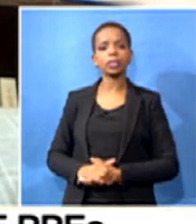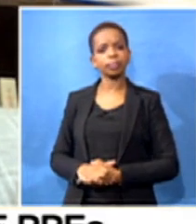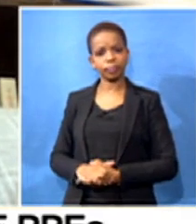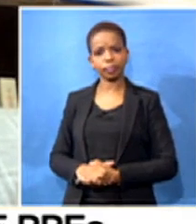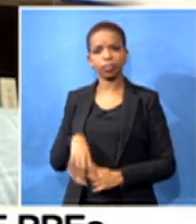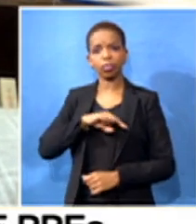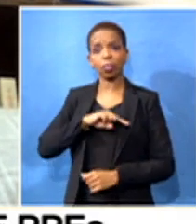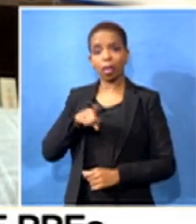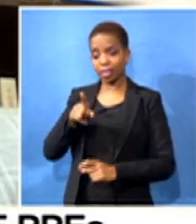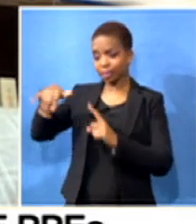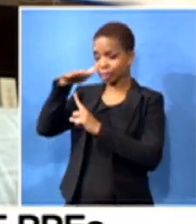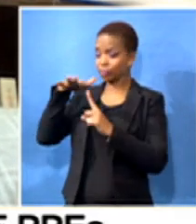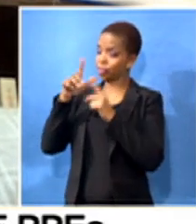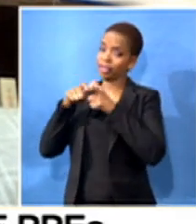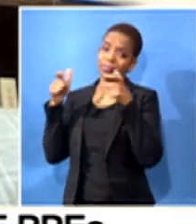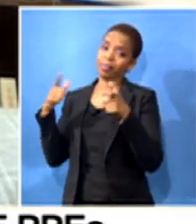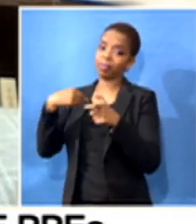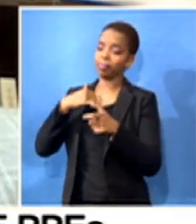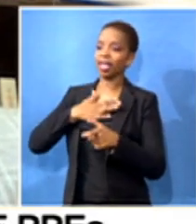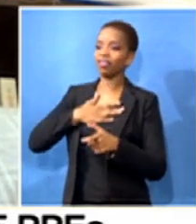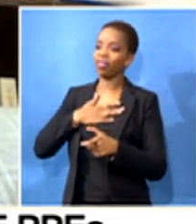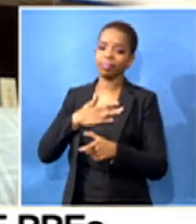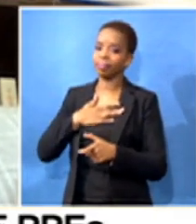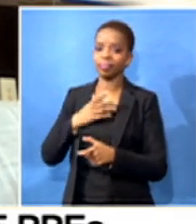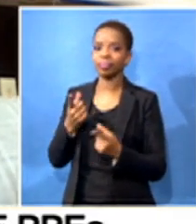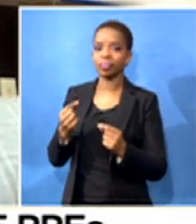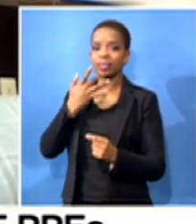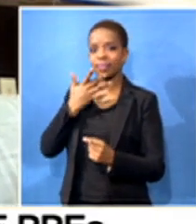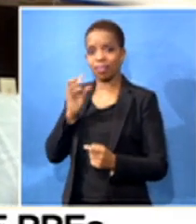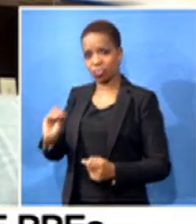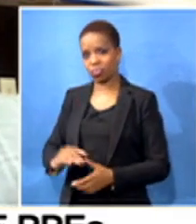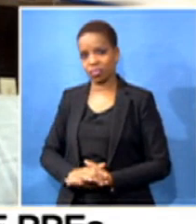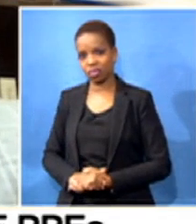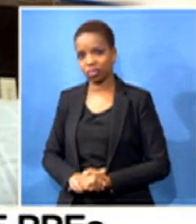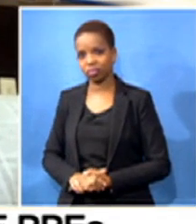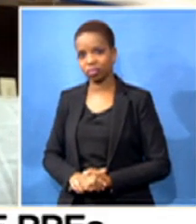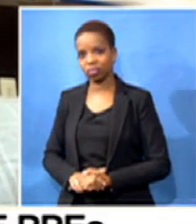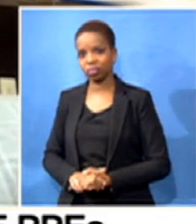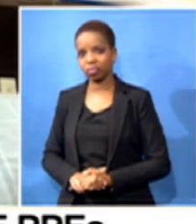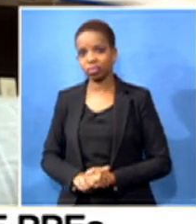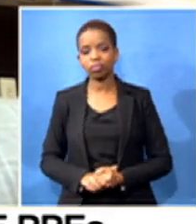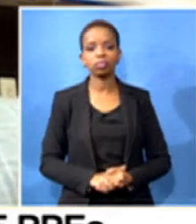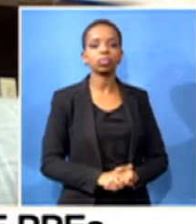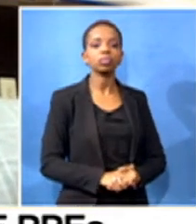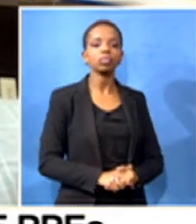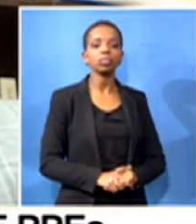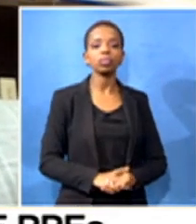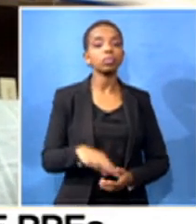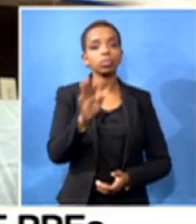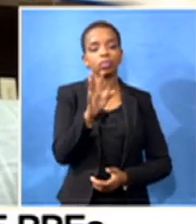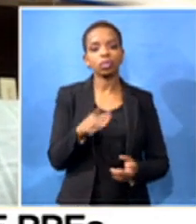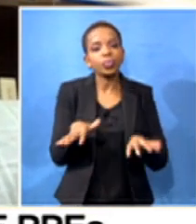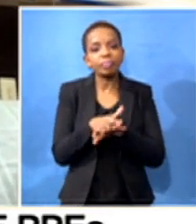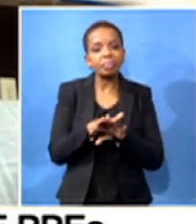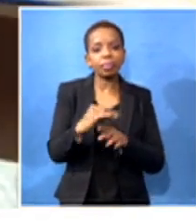this is a big situation that I feel is being downplayed on your behalf. Not at all. We have not downplayed it, because you will remember